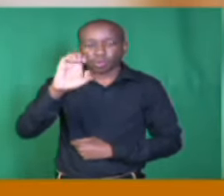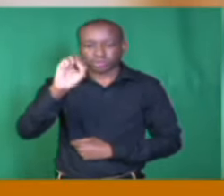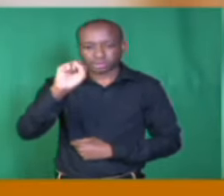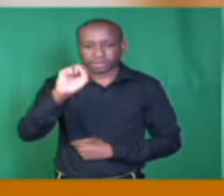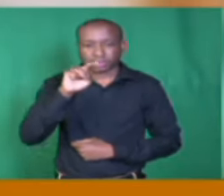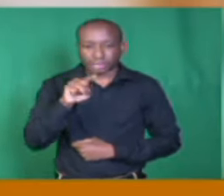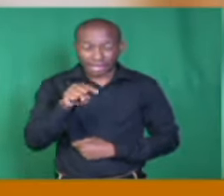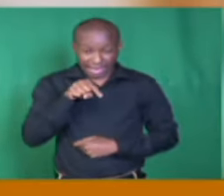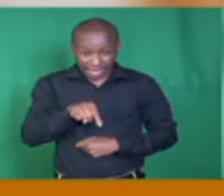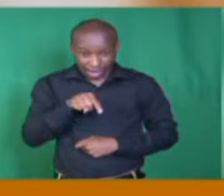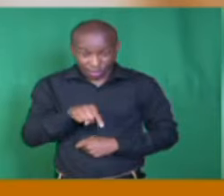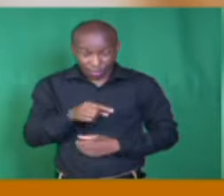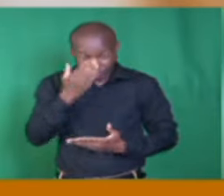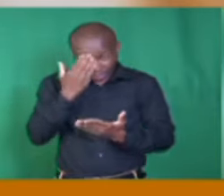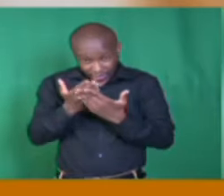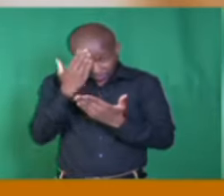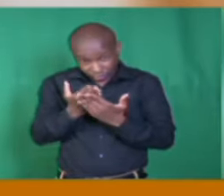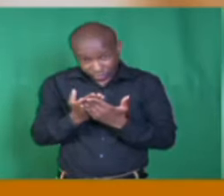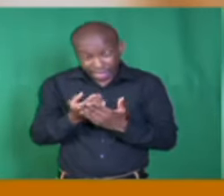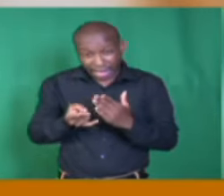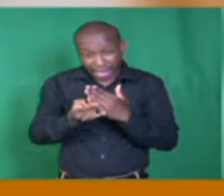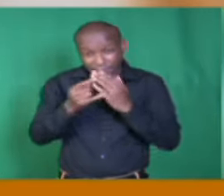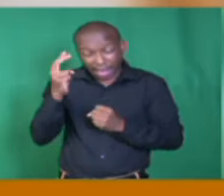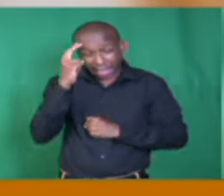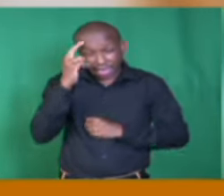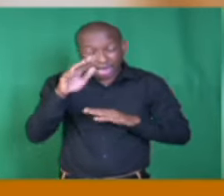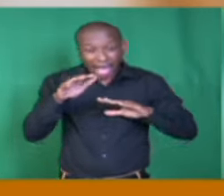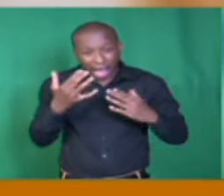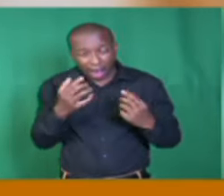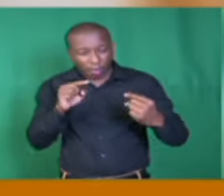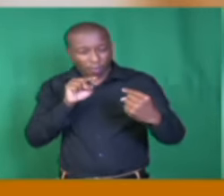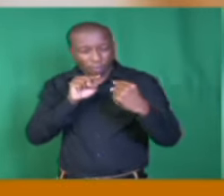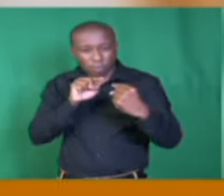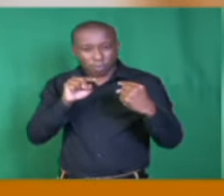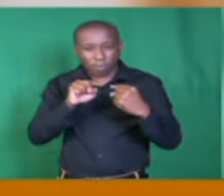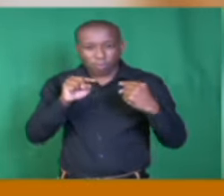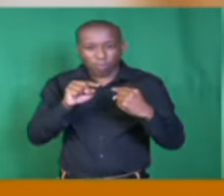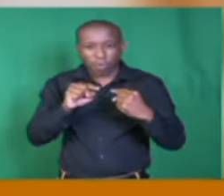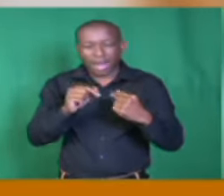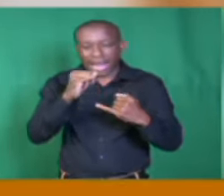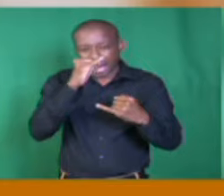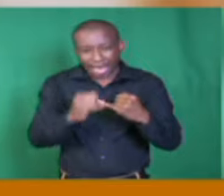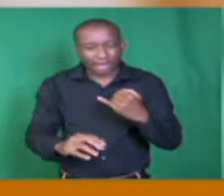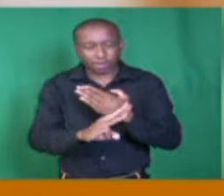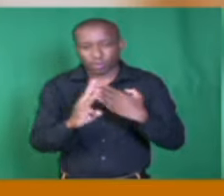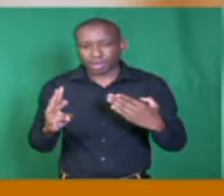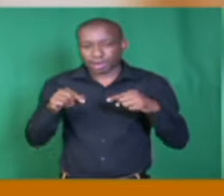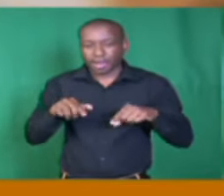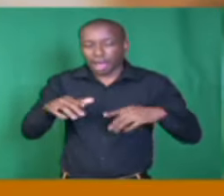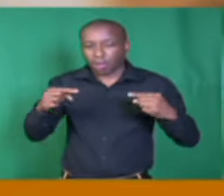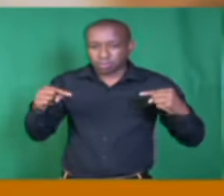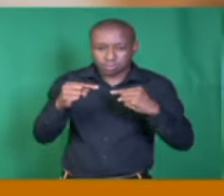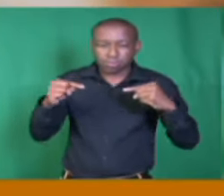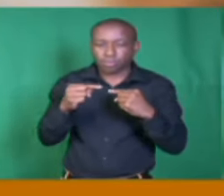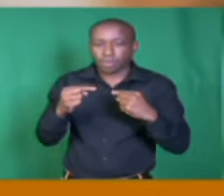learner understand the opposition that Jesus Christ faced in his last week. Okay. Yes. All right, so the